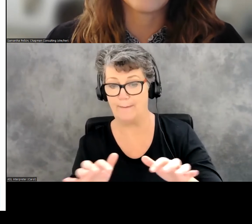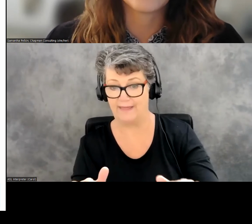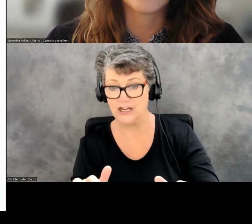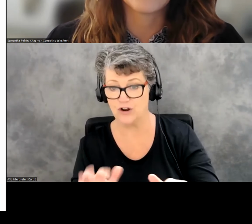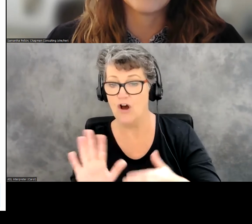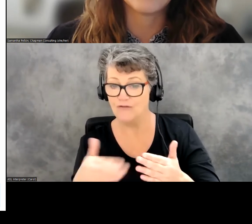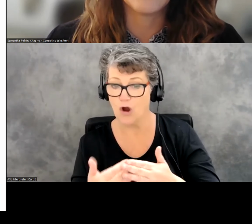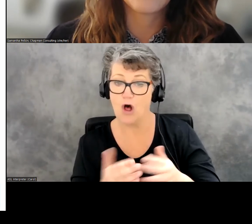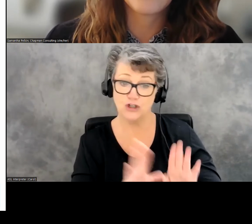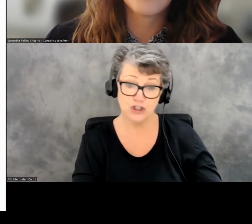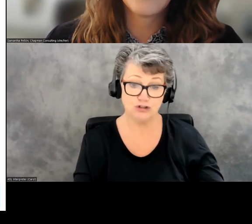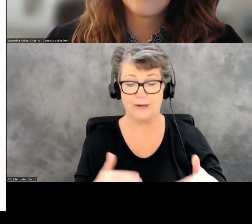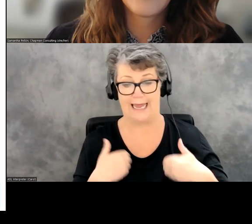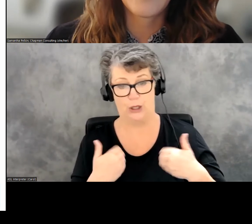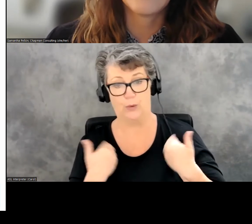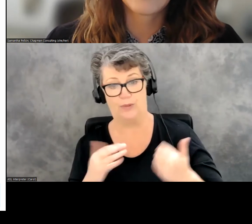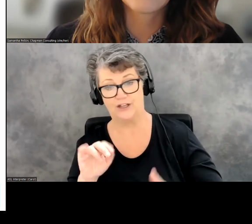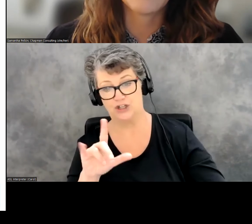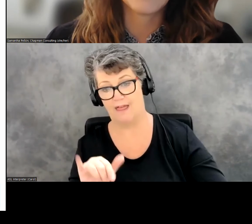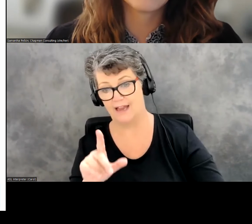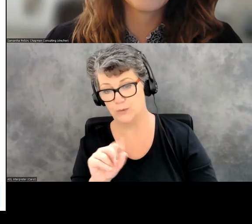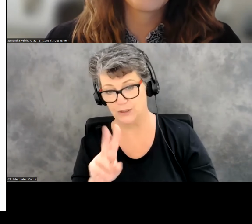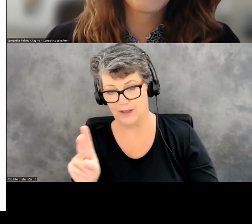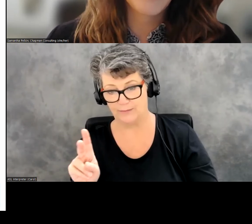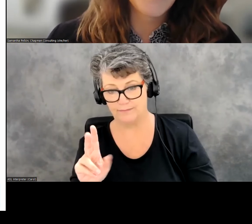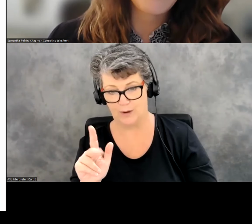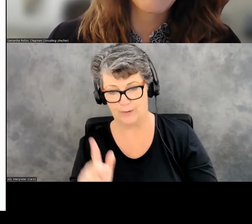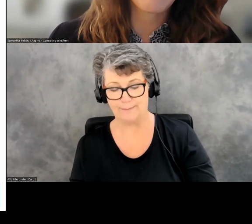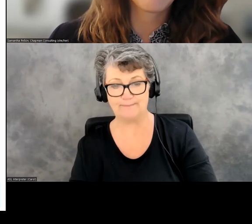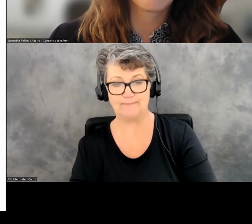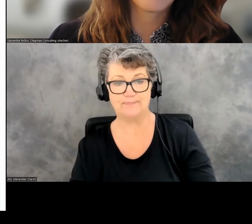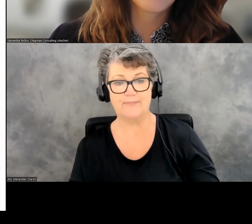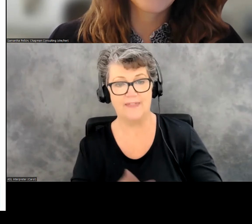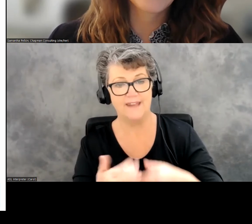all other children and youth. Next slide, please.